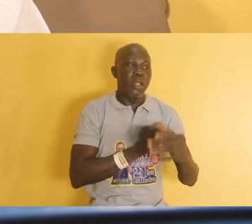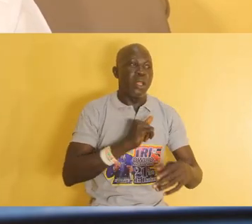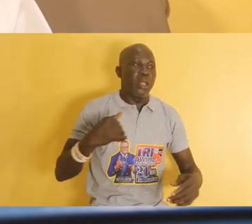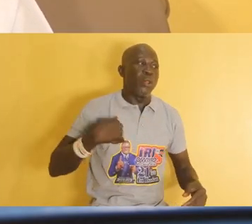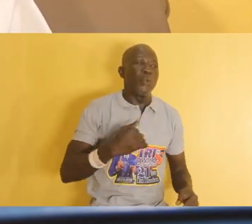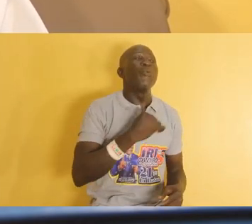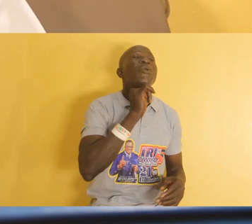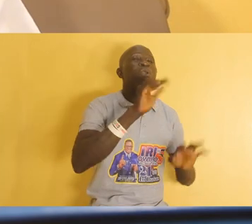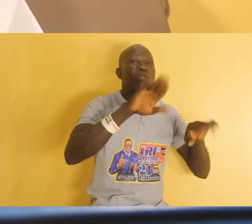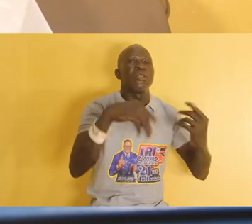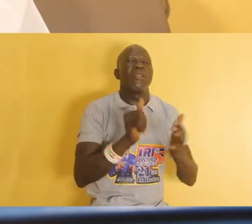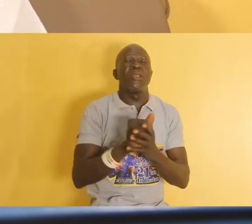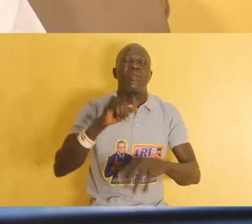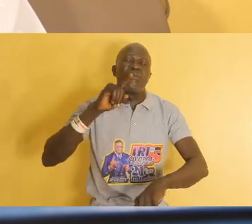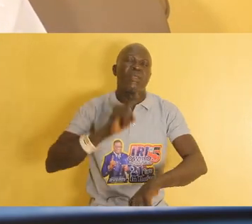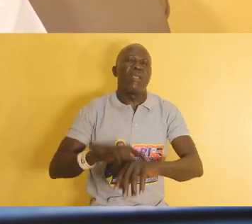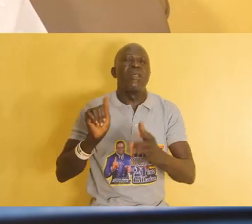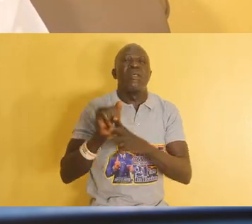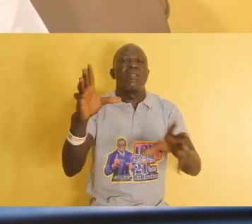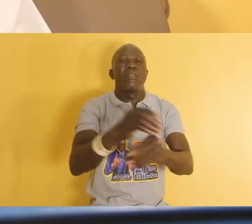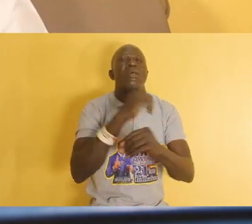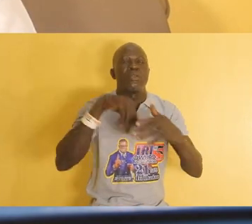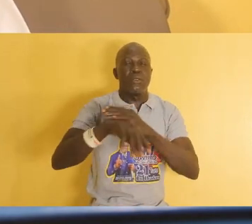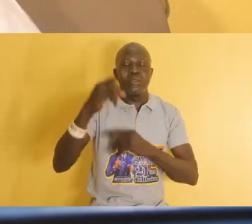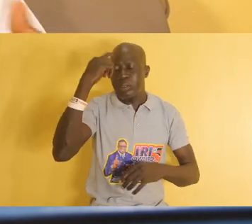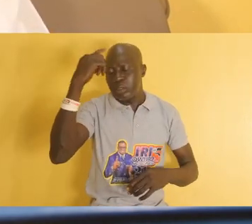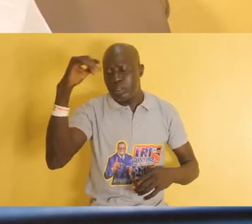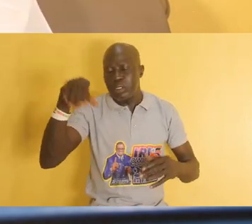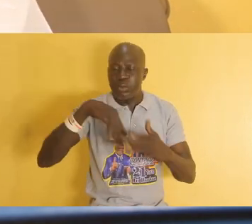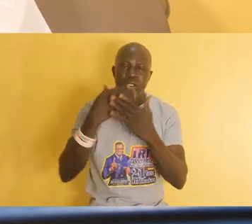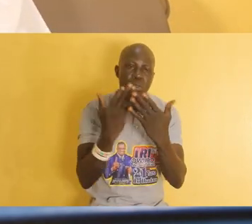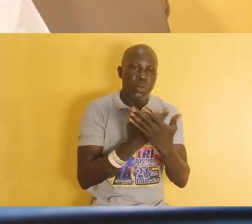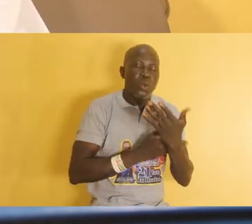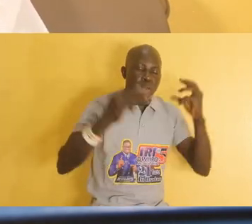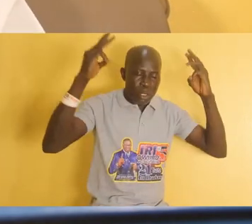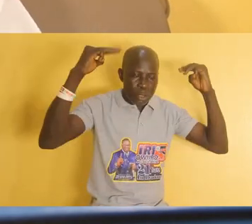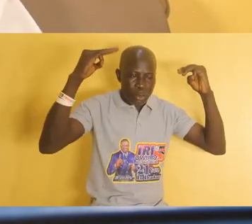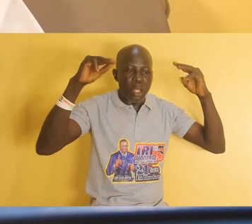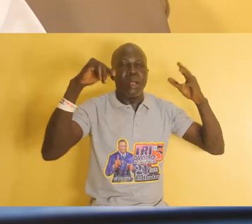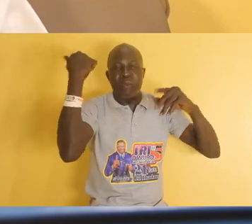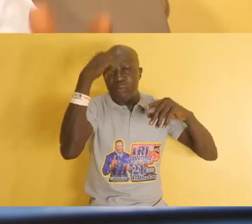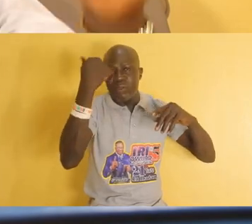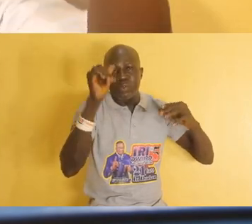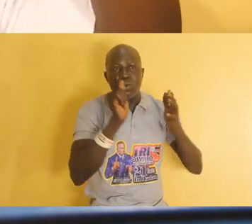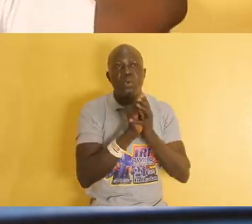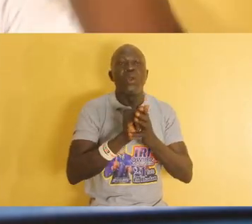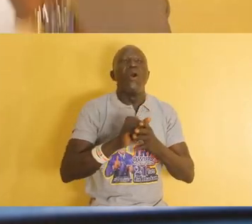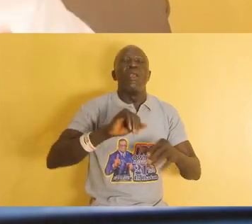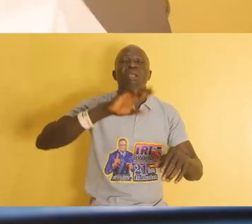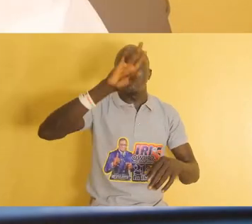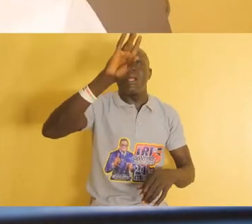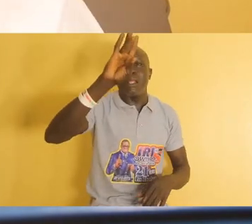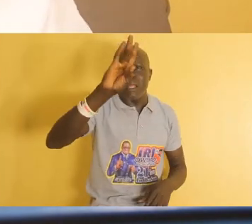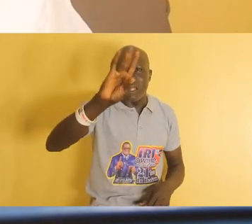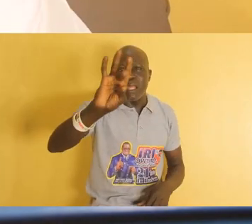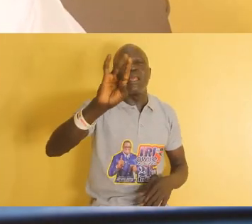I will need fear you fool and need you grow. Don't give chance for dream in the morning. No, radio at the television at the Facebook. So we are going back down and